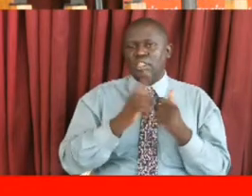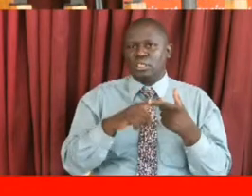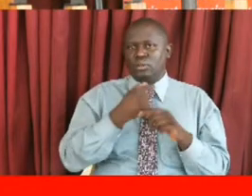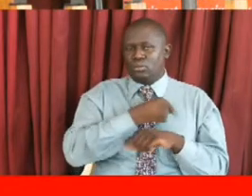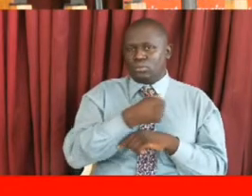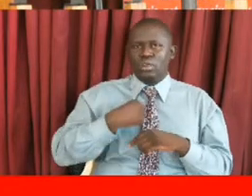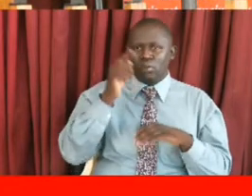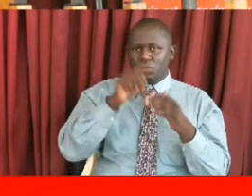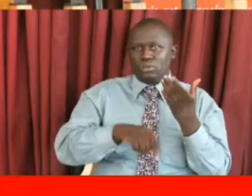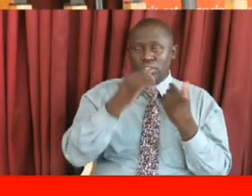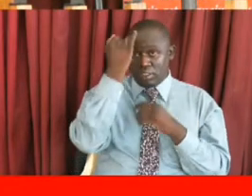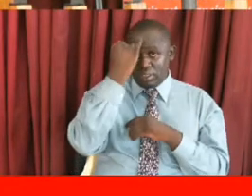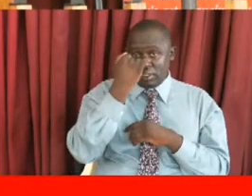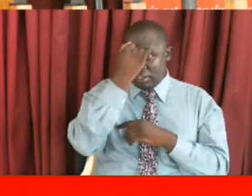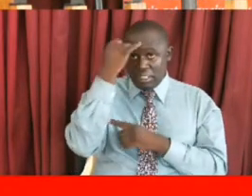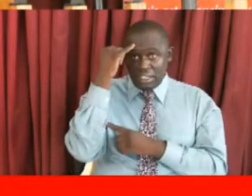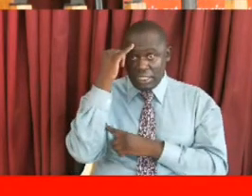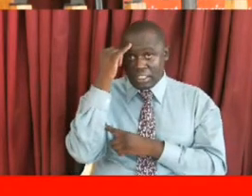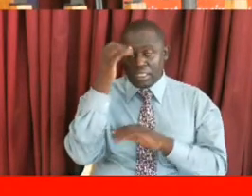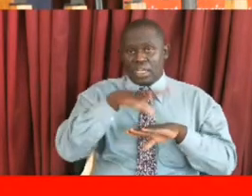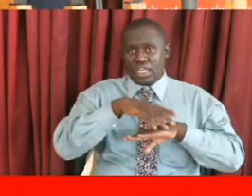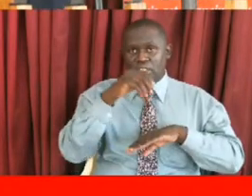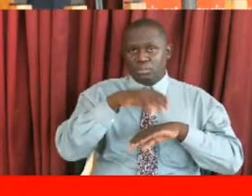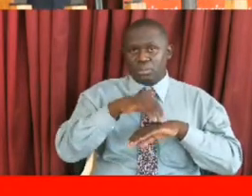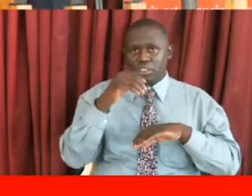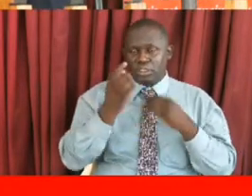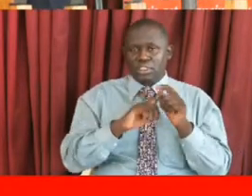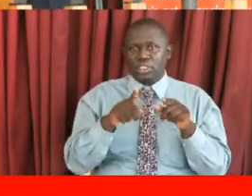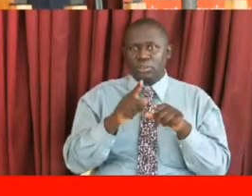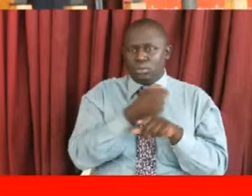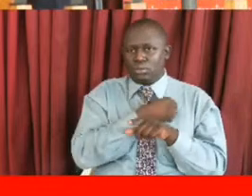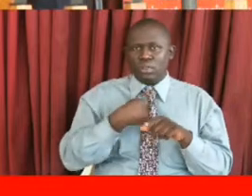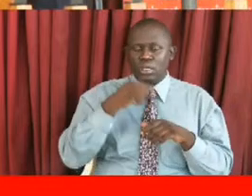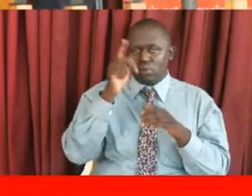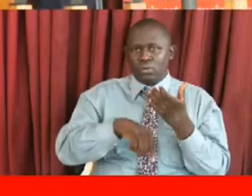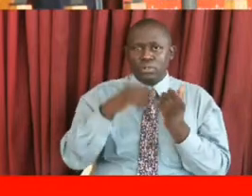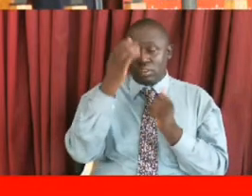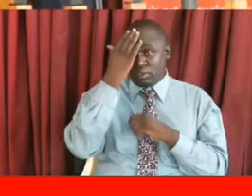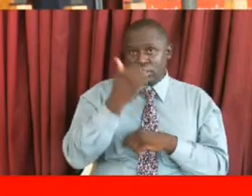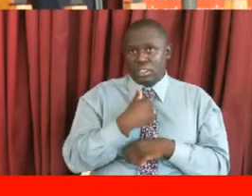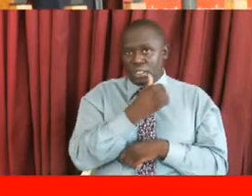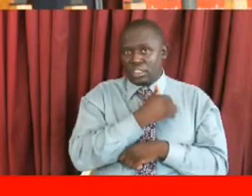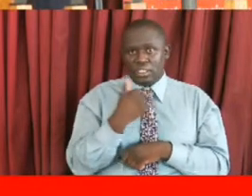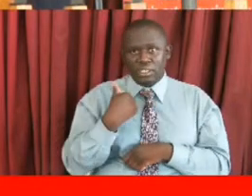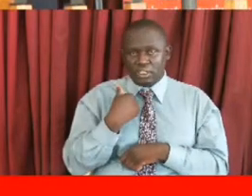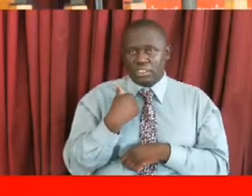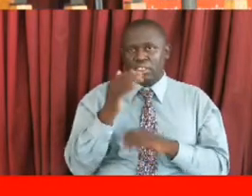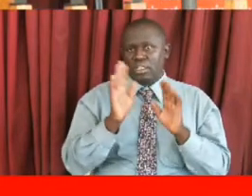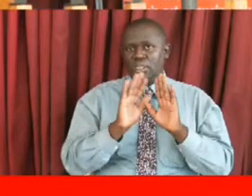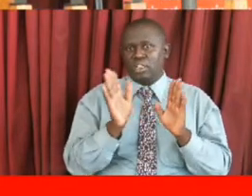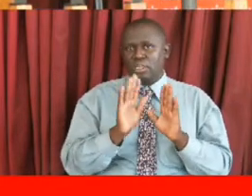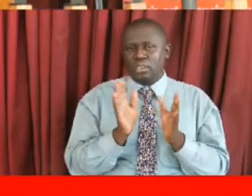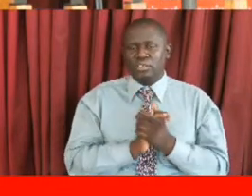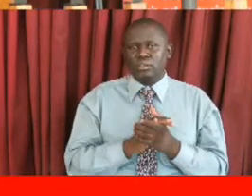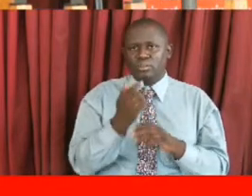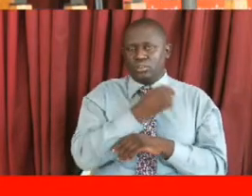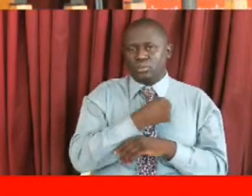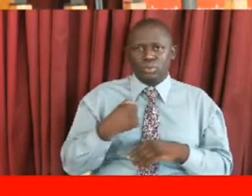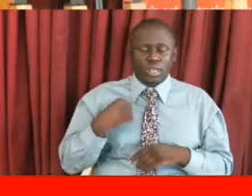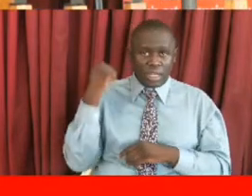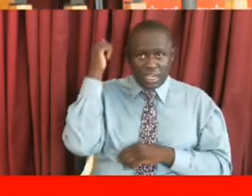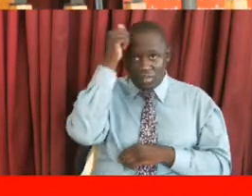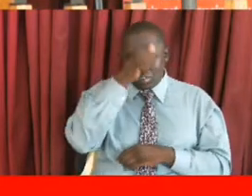andish we are Catholics we are Latin Americans we are Catholics we are